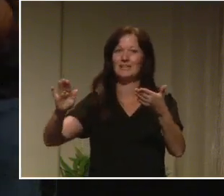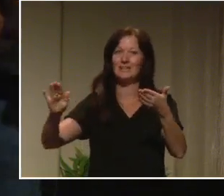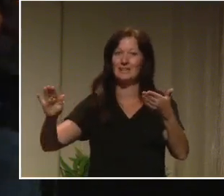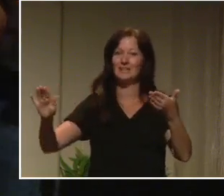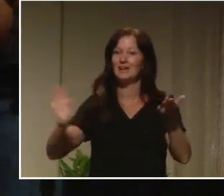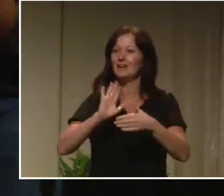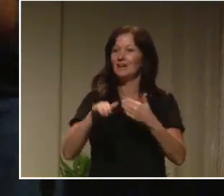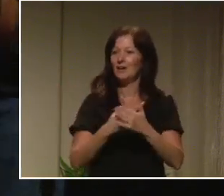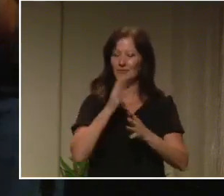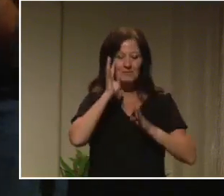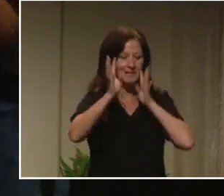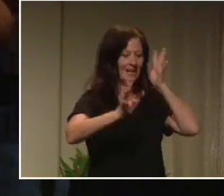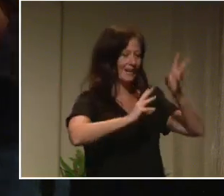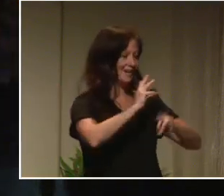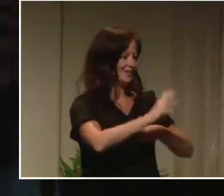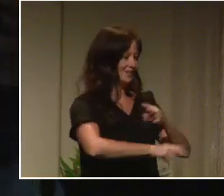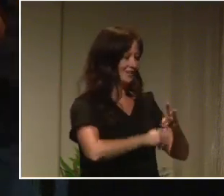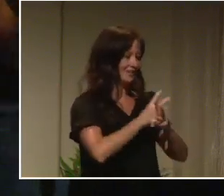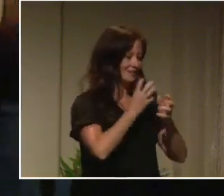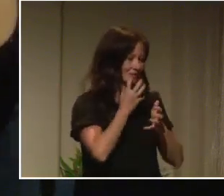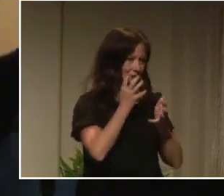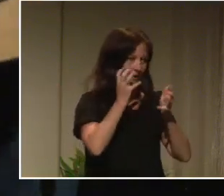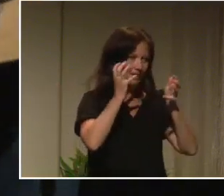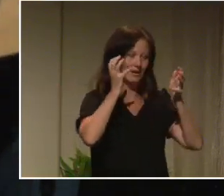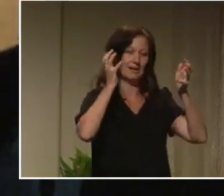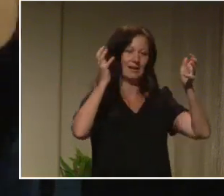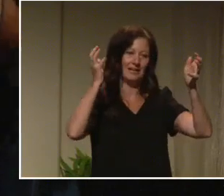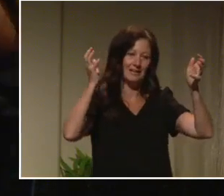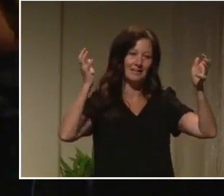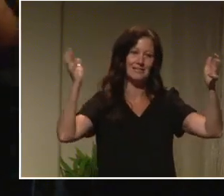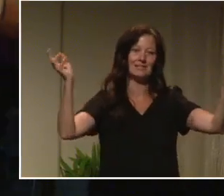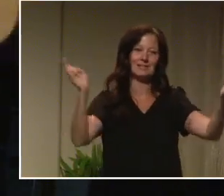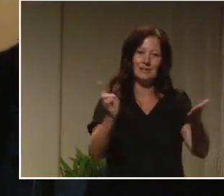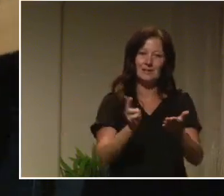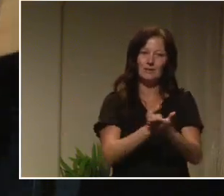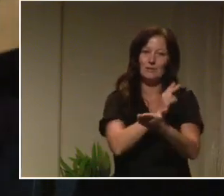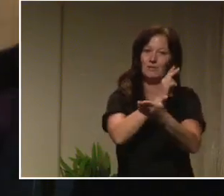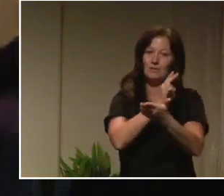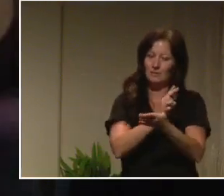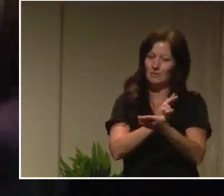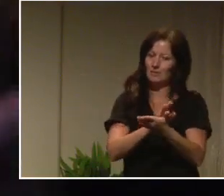holy, no creation cries,